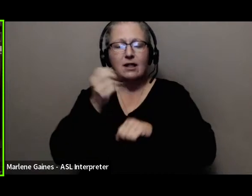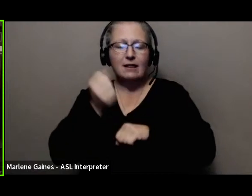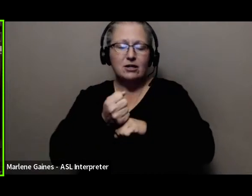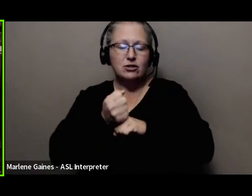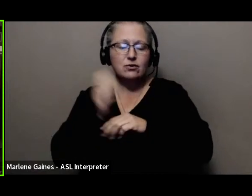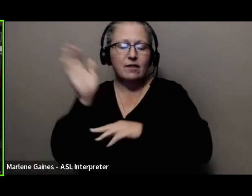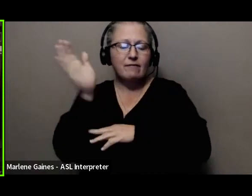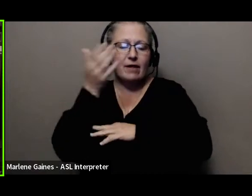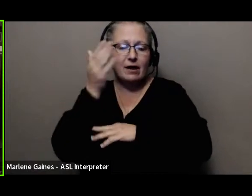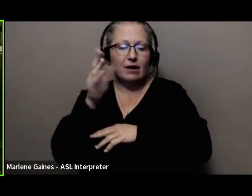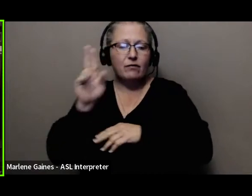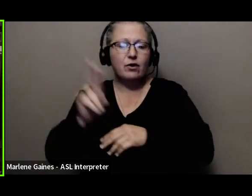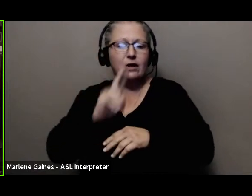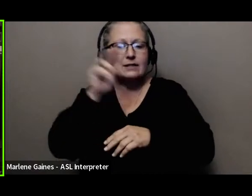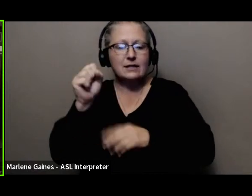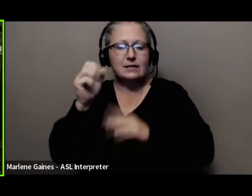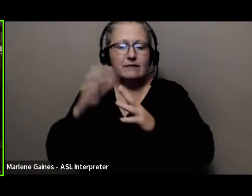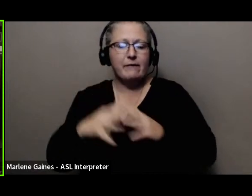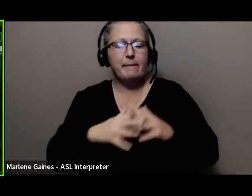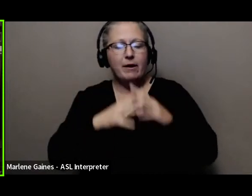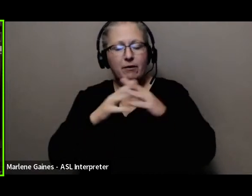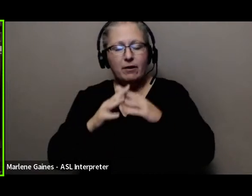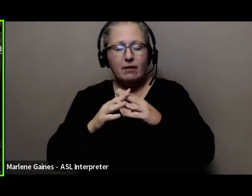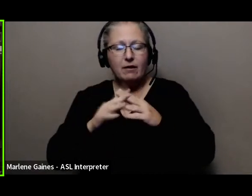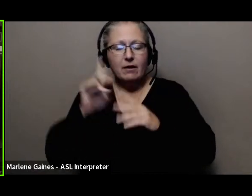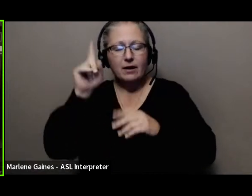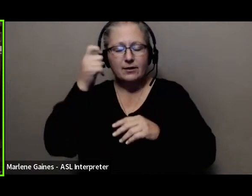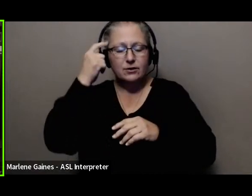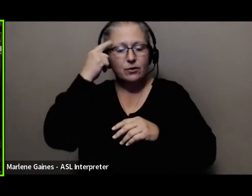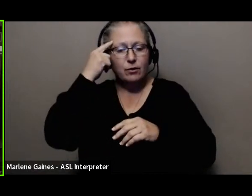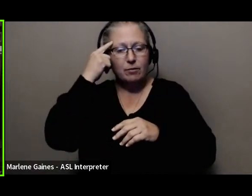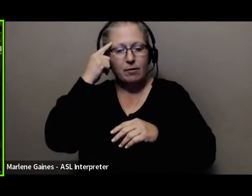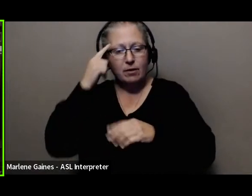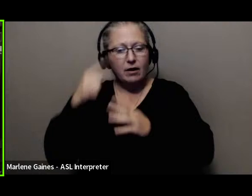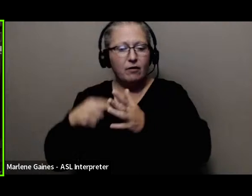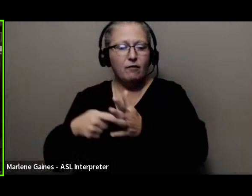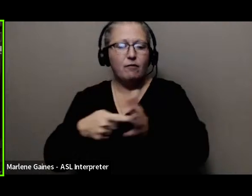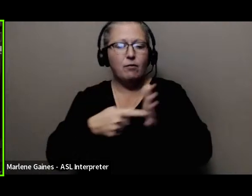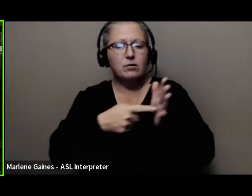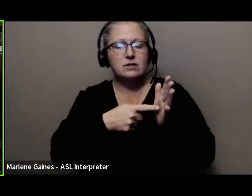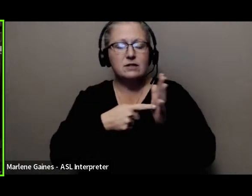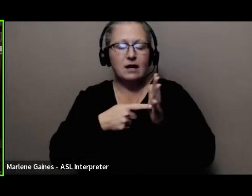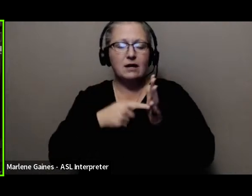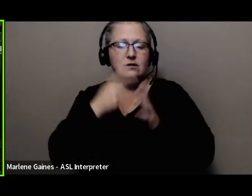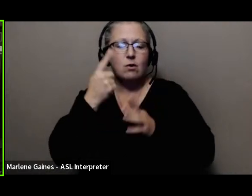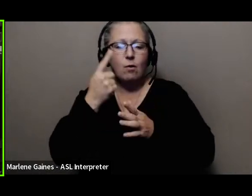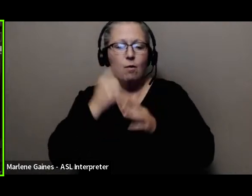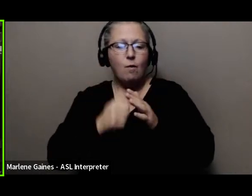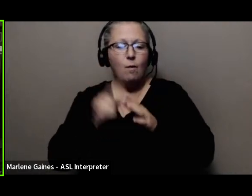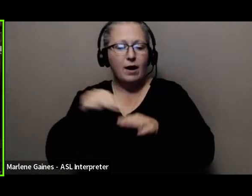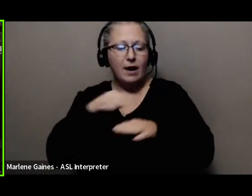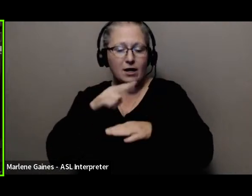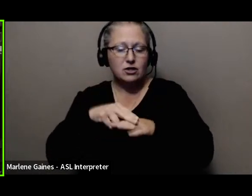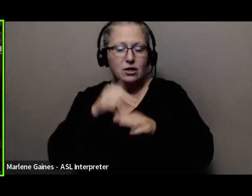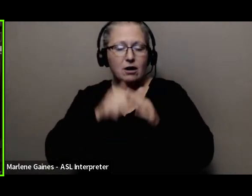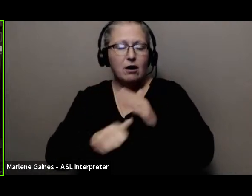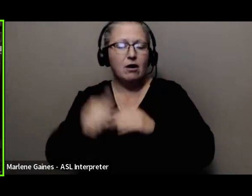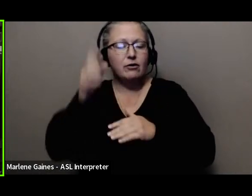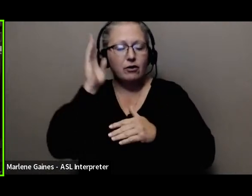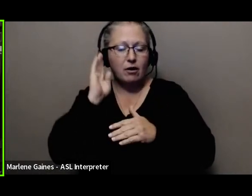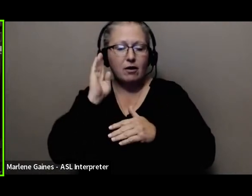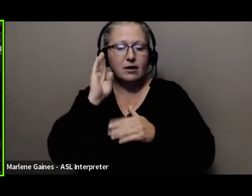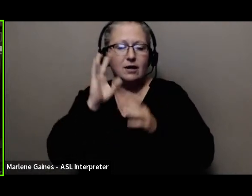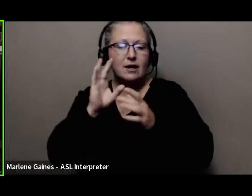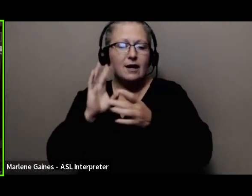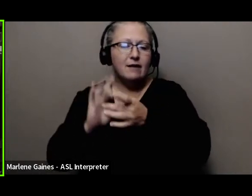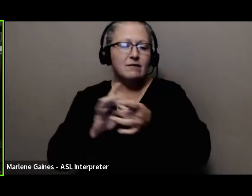To the flag of the United States of America and to the republic which stands one nation under